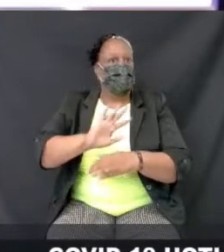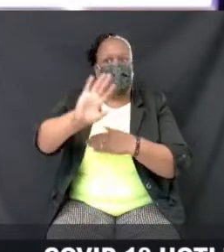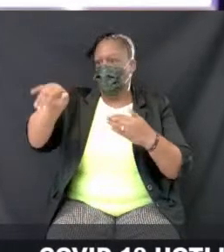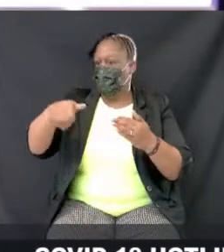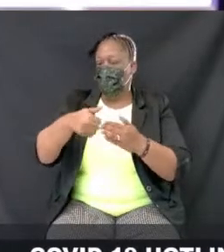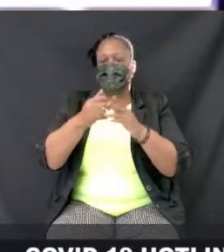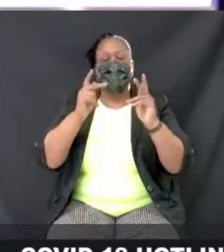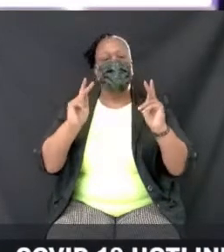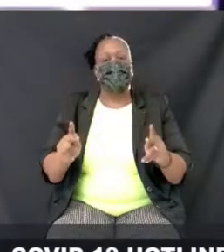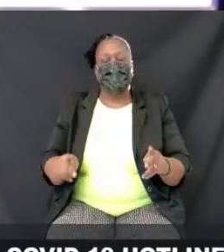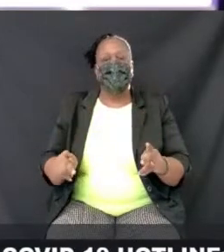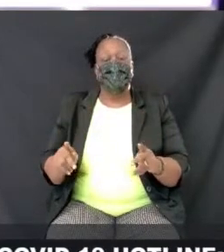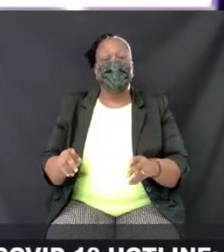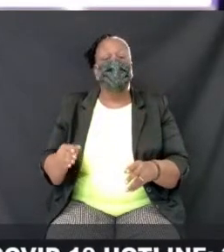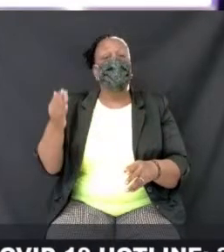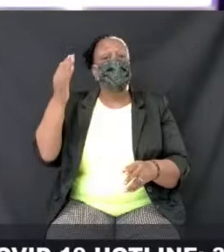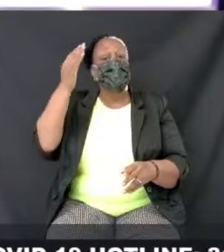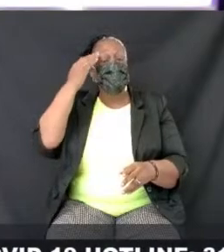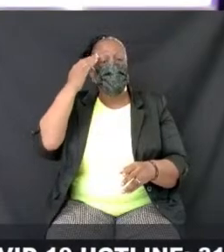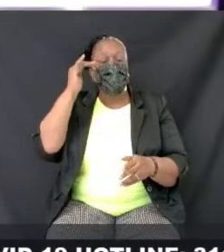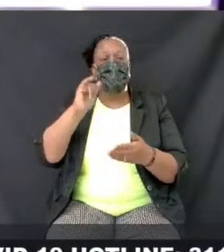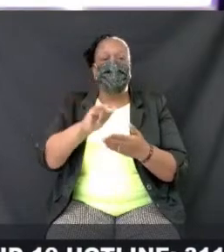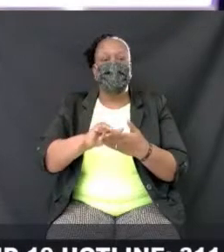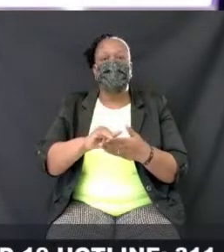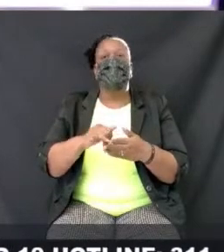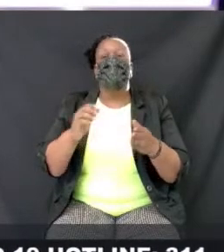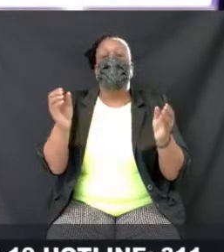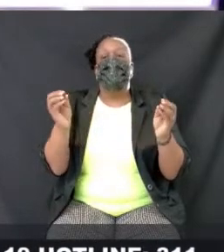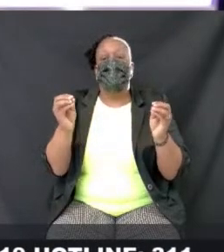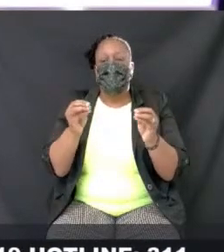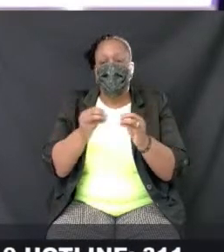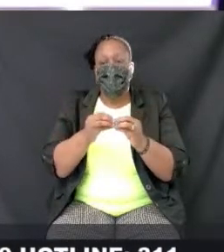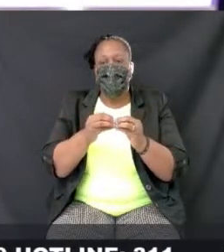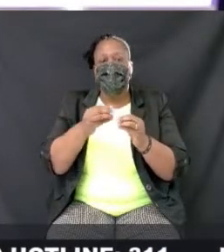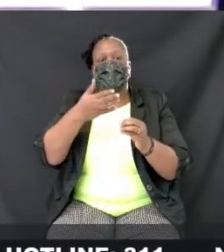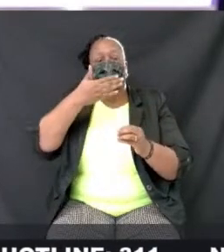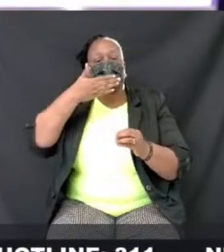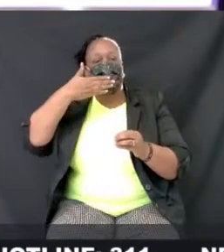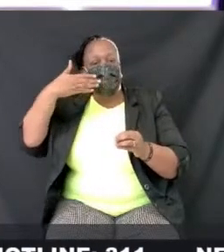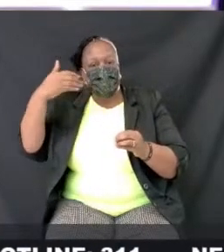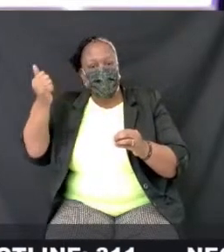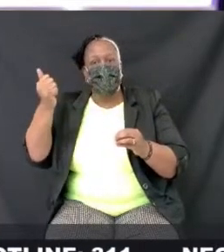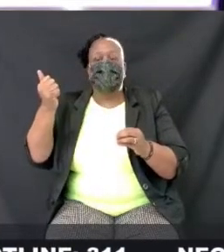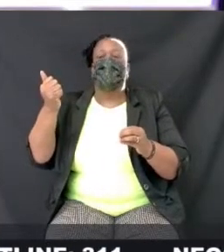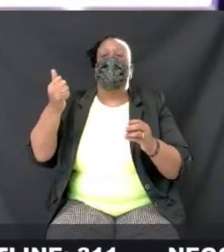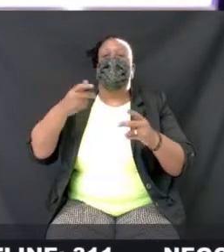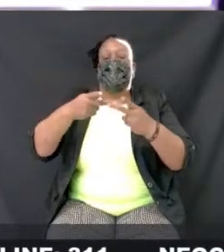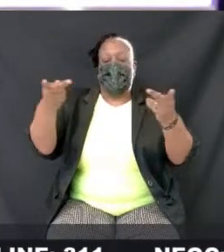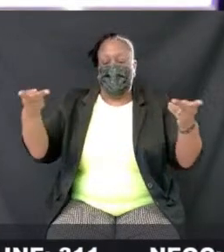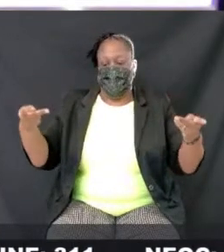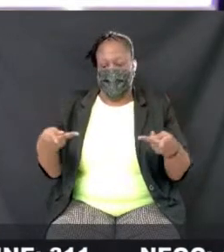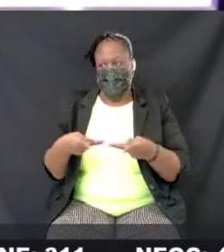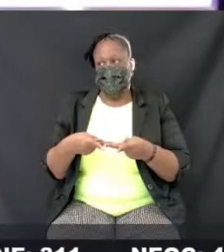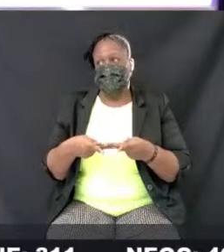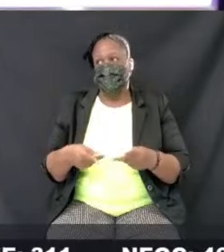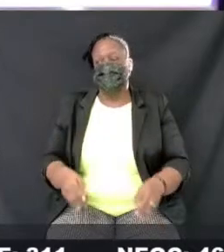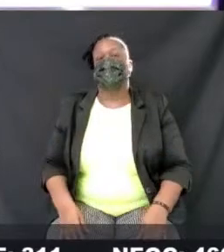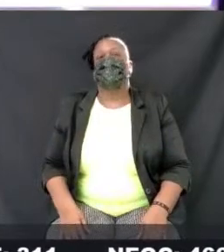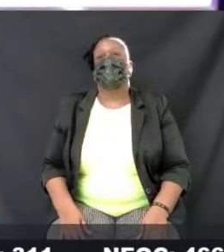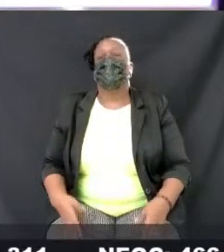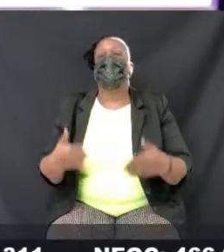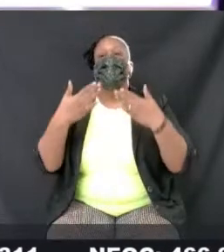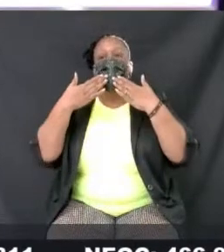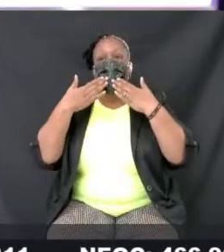us so that we can have a more productive and better society. So thank you